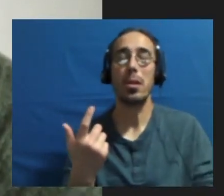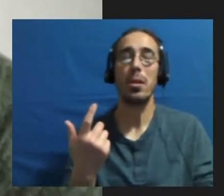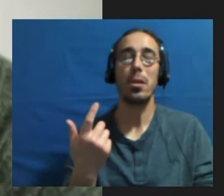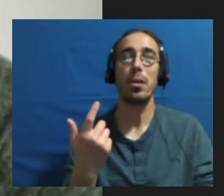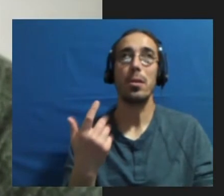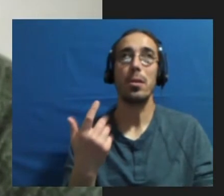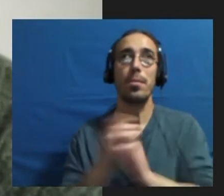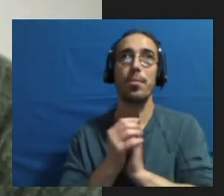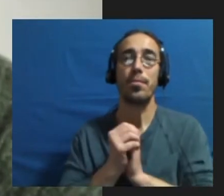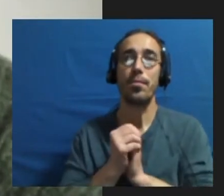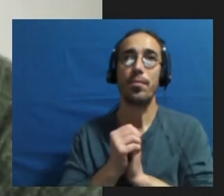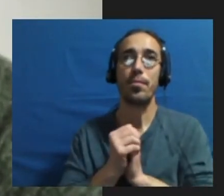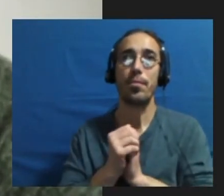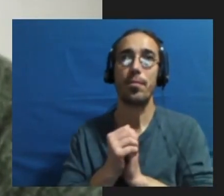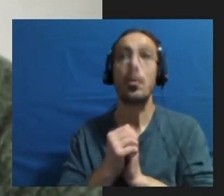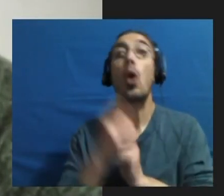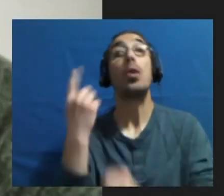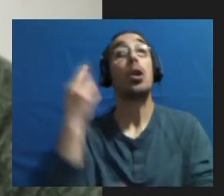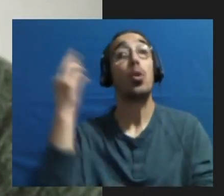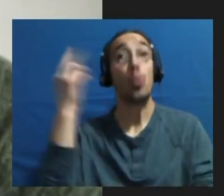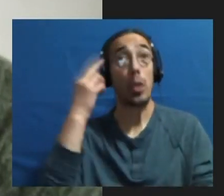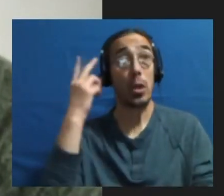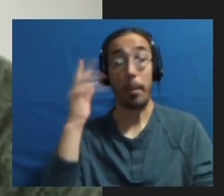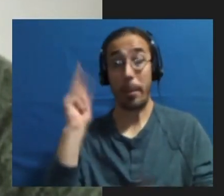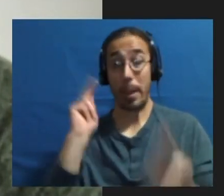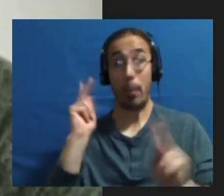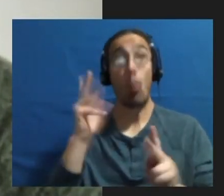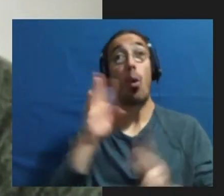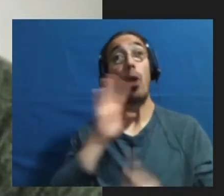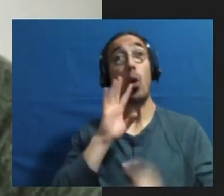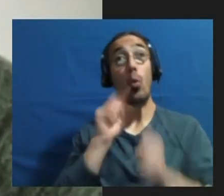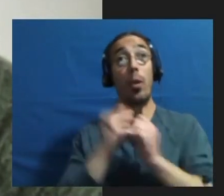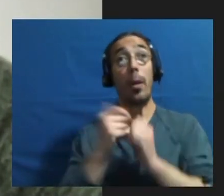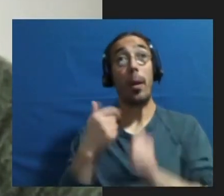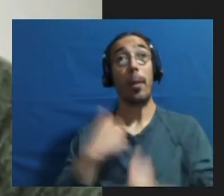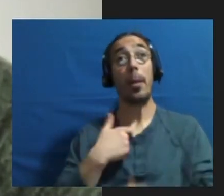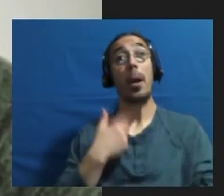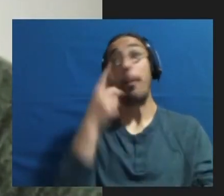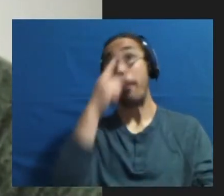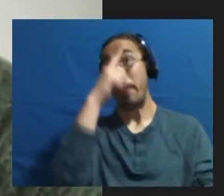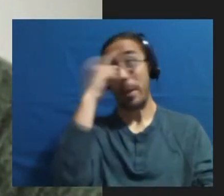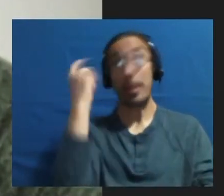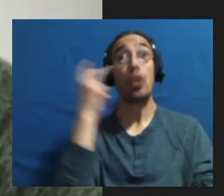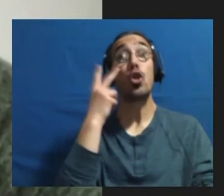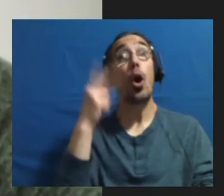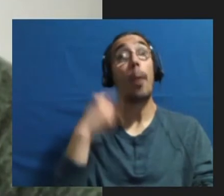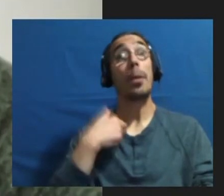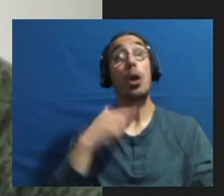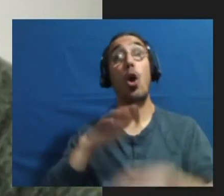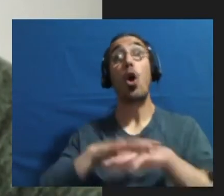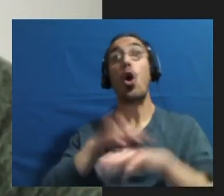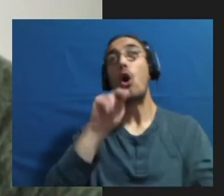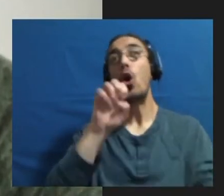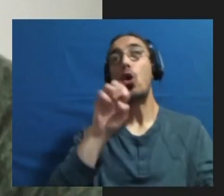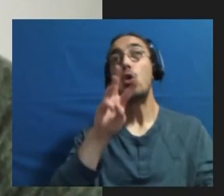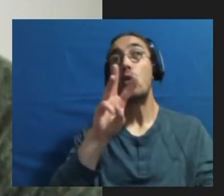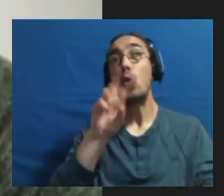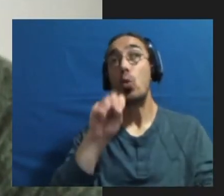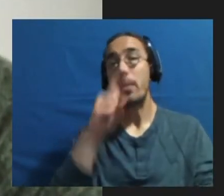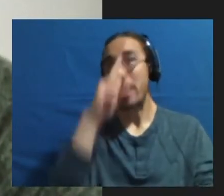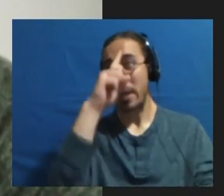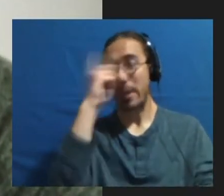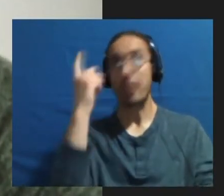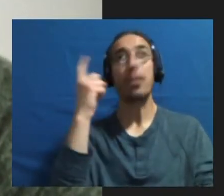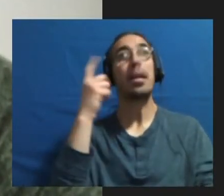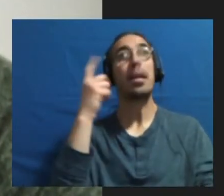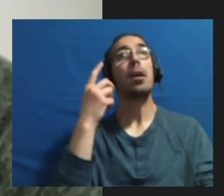the only reason why people want to talk to me is because they saw me on the news. They saw that I received a pardon. If